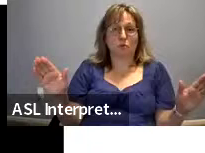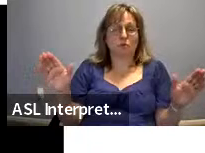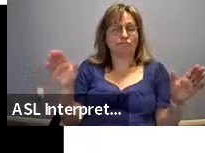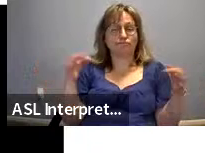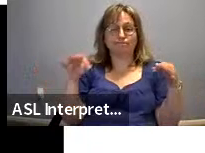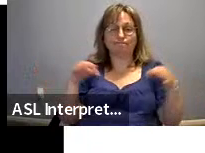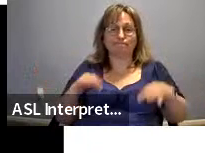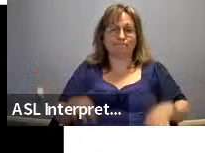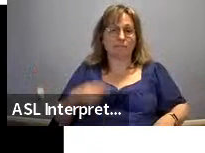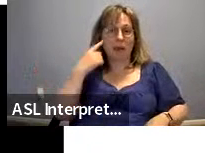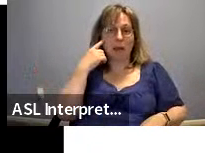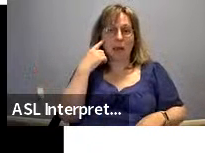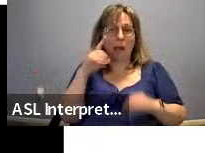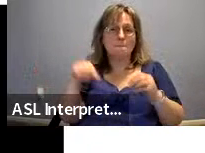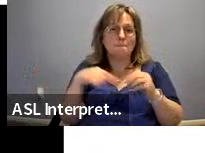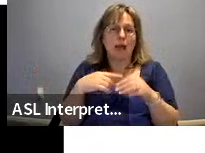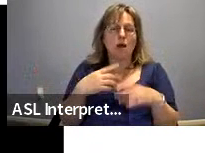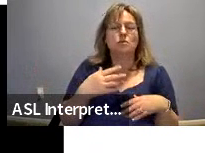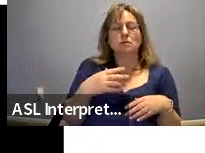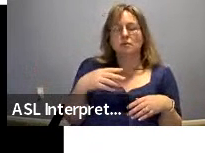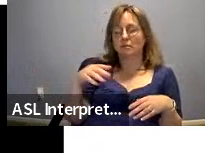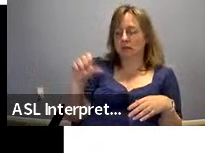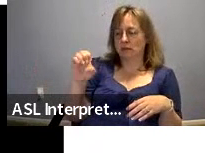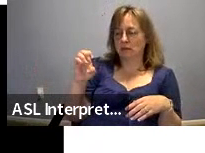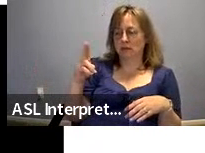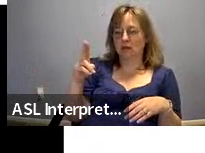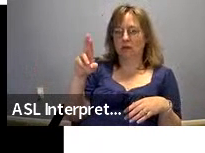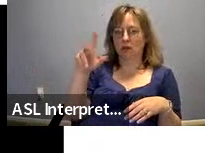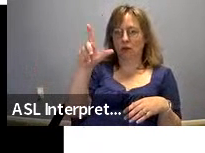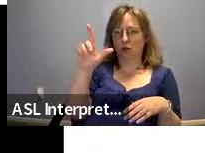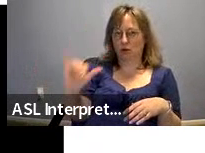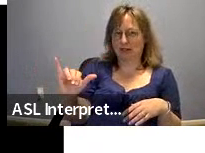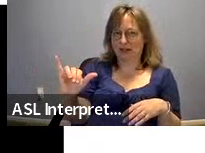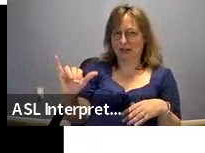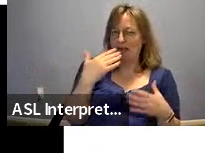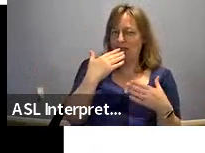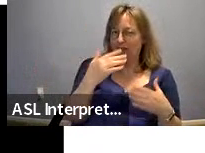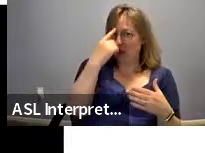app. Thank you so much for watching, and goodbye.